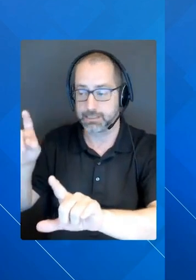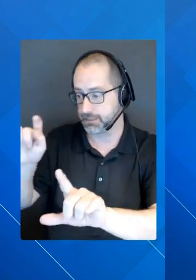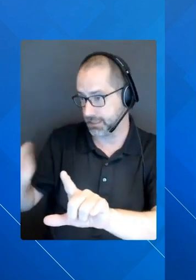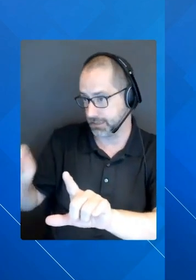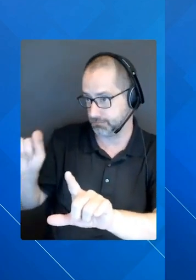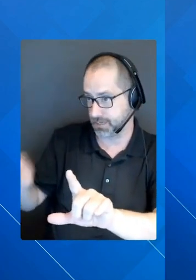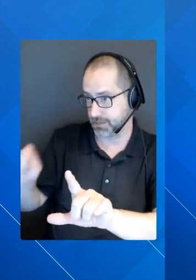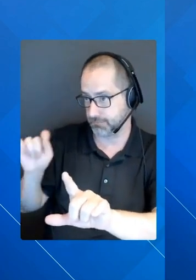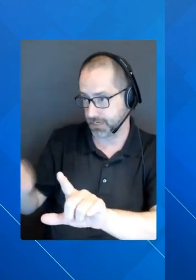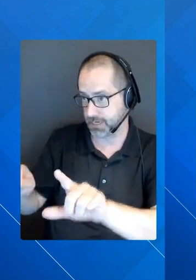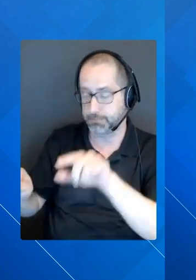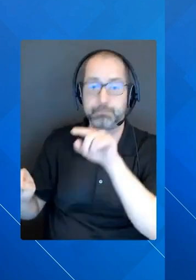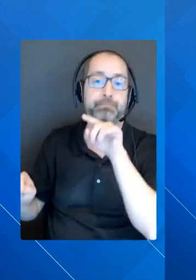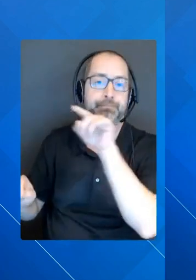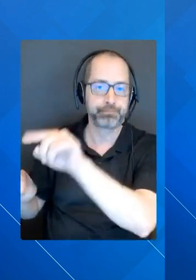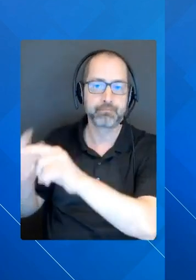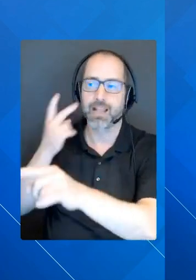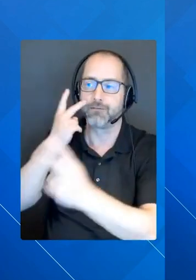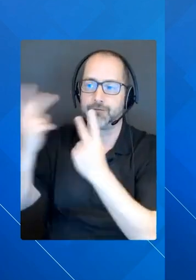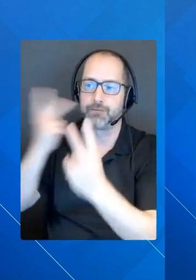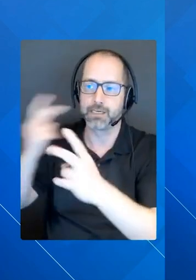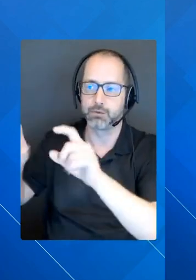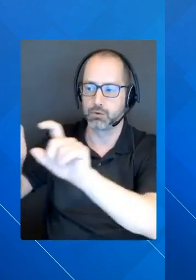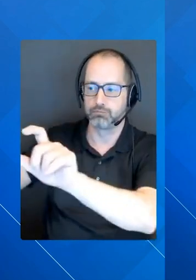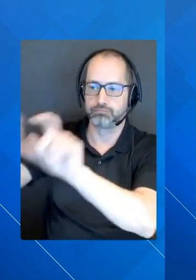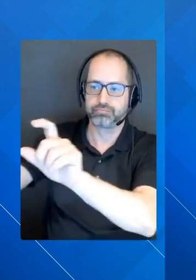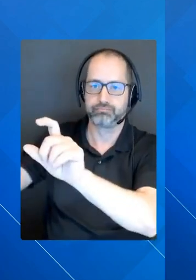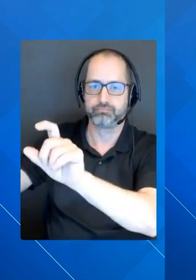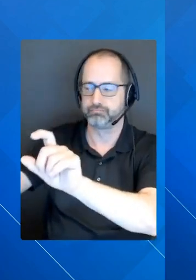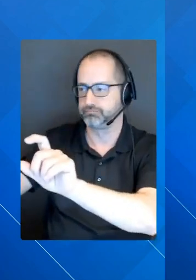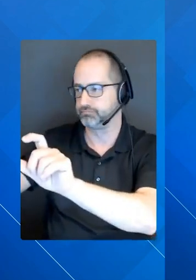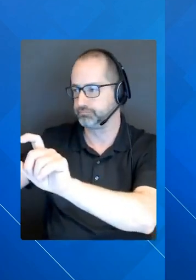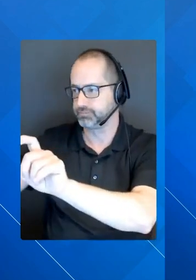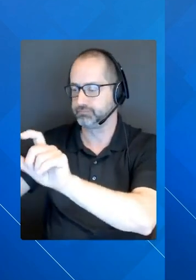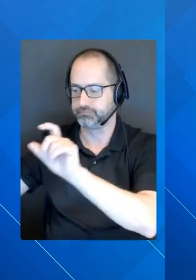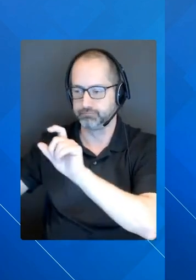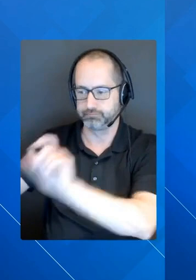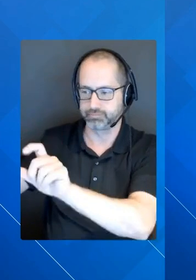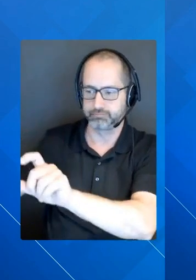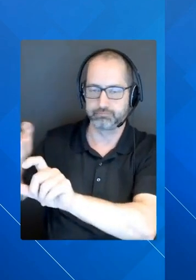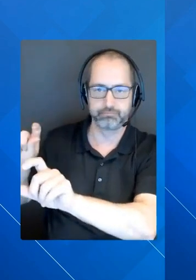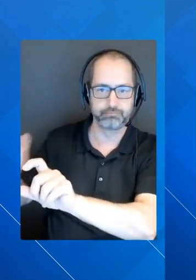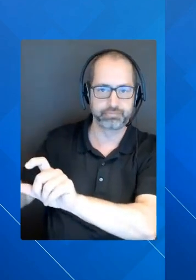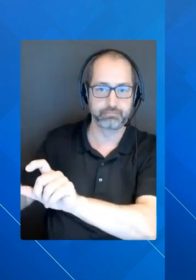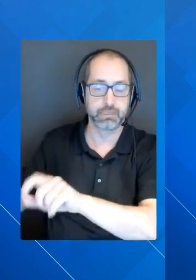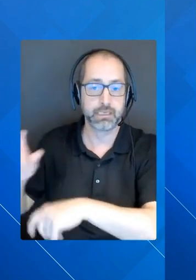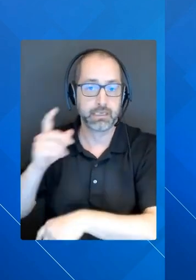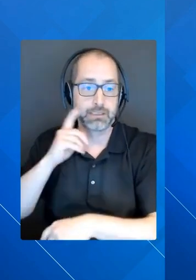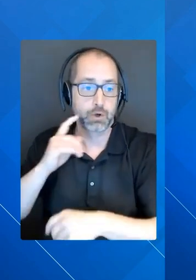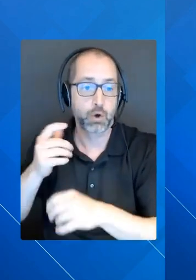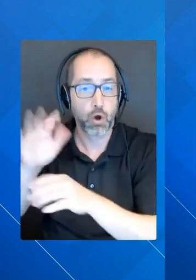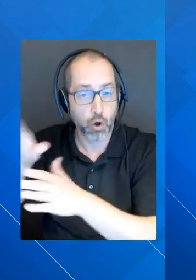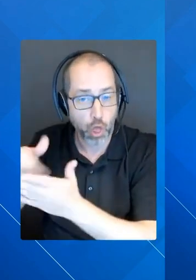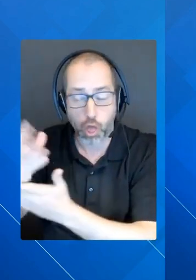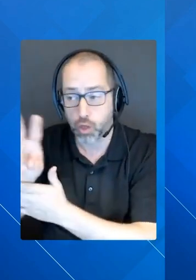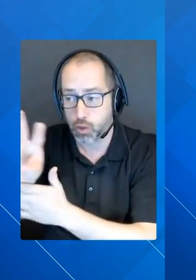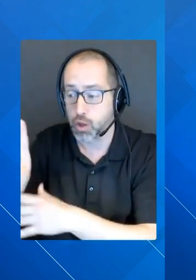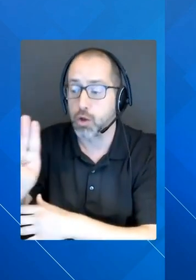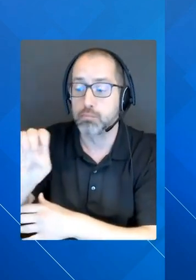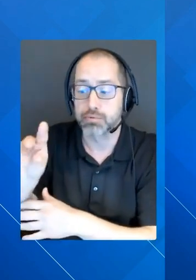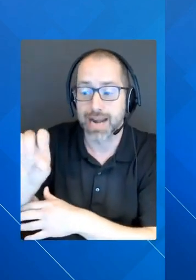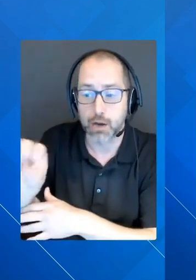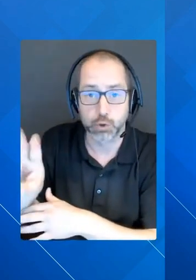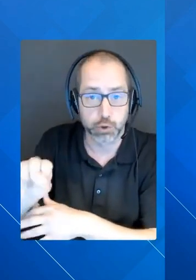outline. All browsers have a default style for indicating focus, but it isn't always this easy to see, and can